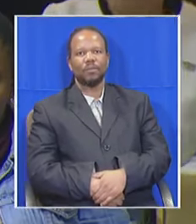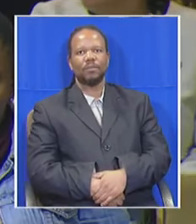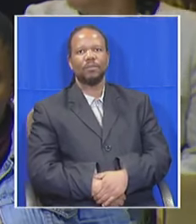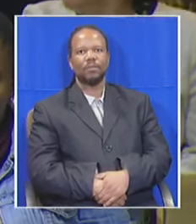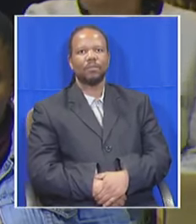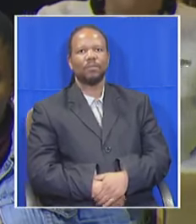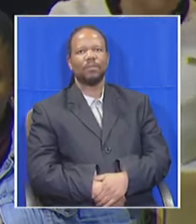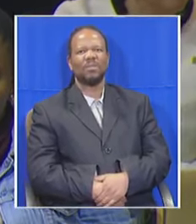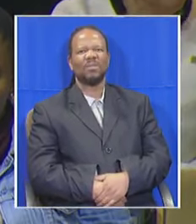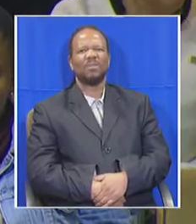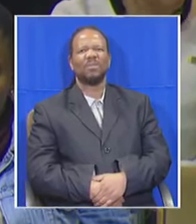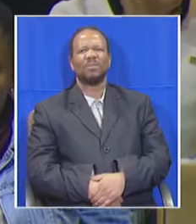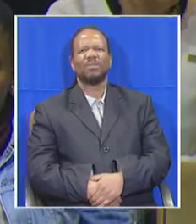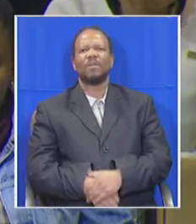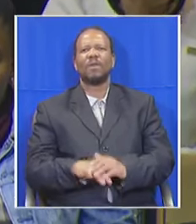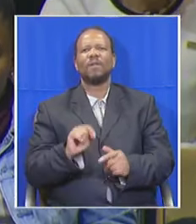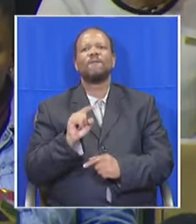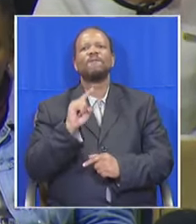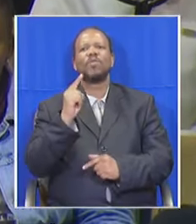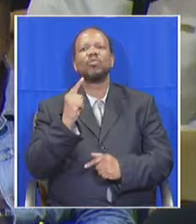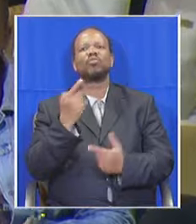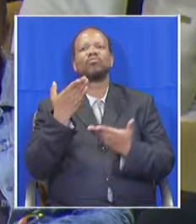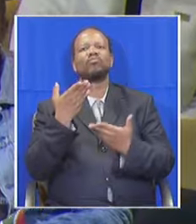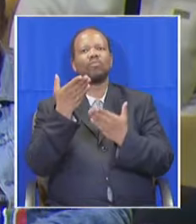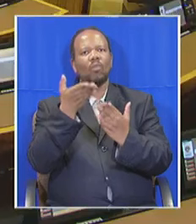The secretary will read the first order.